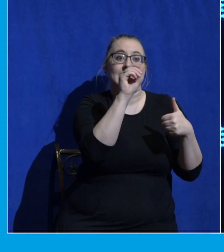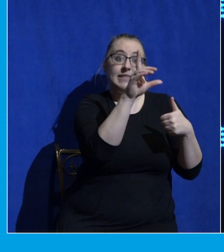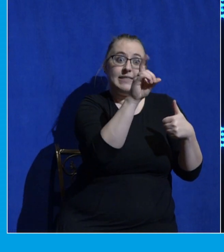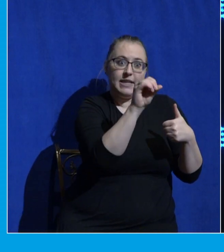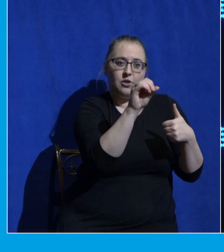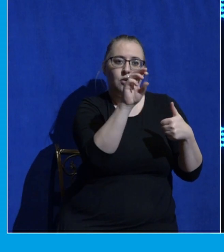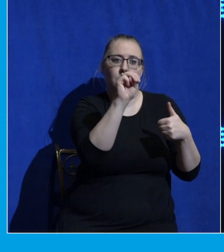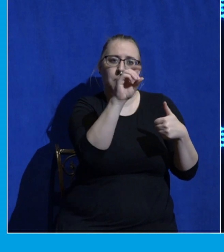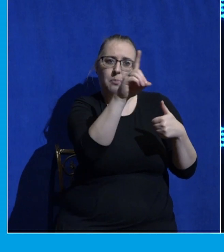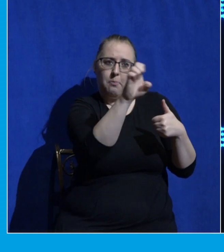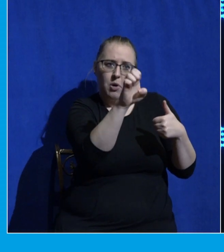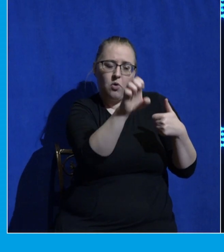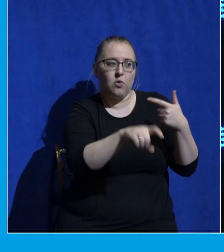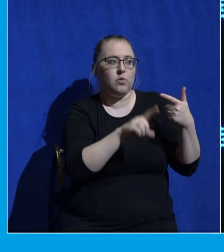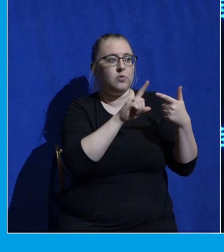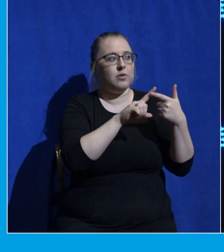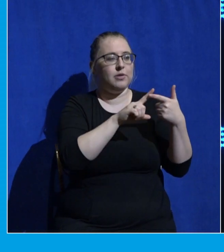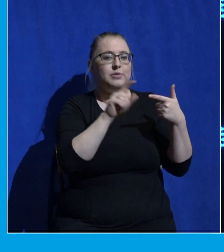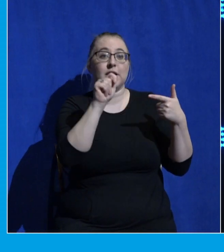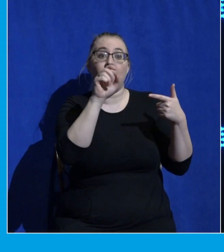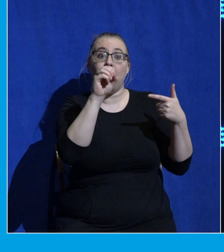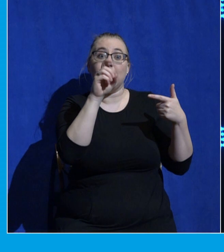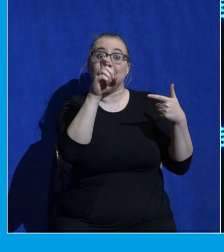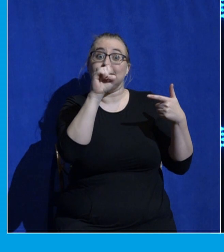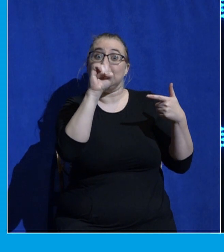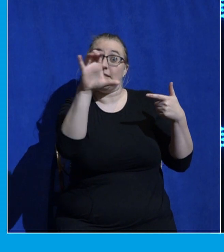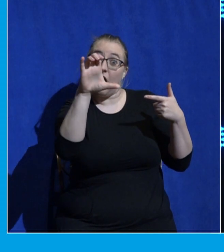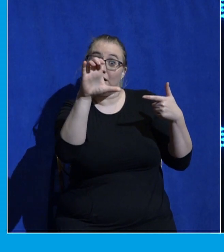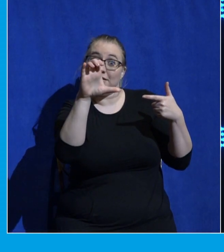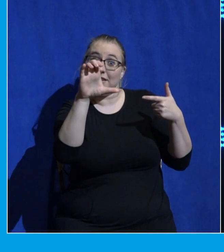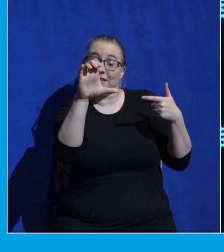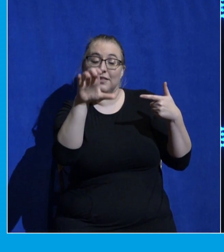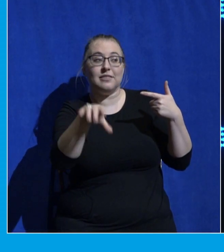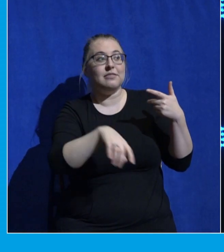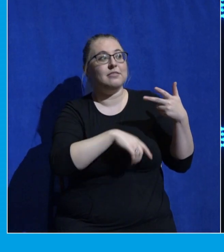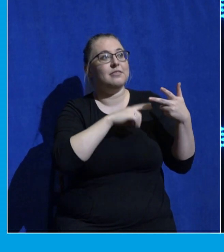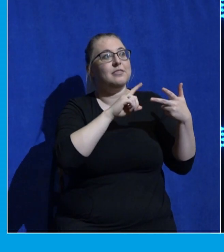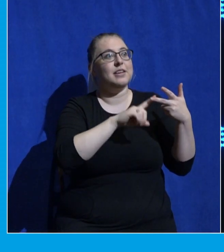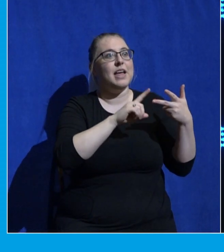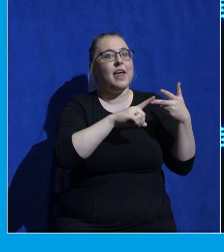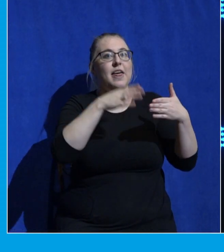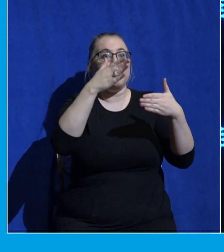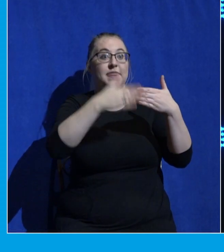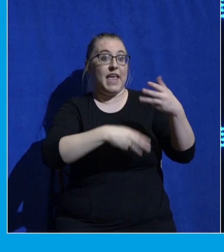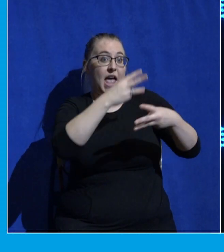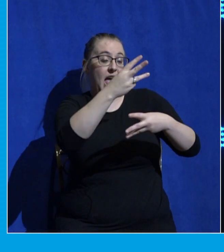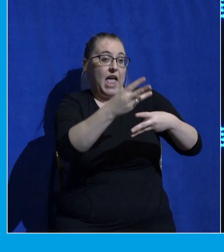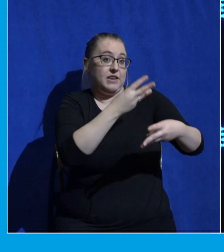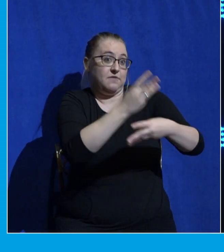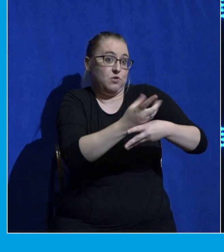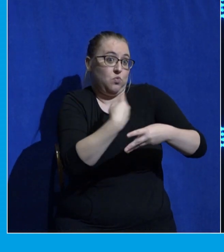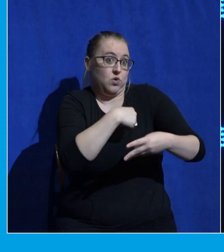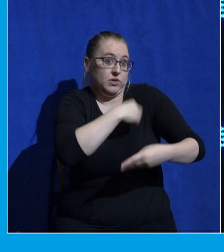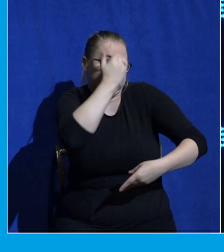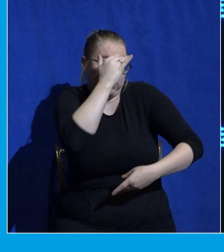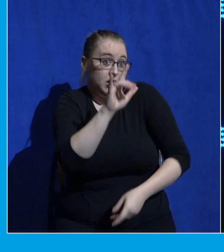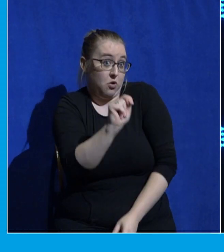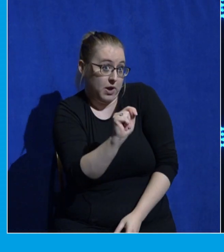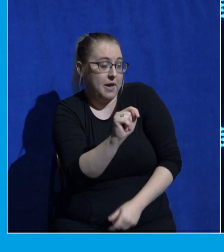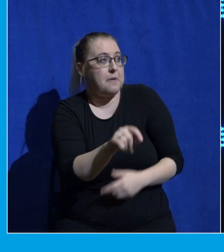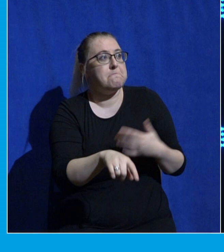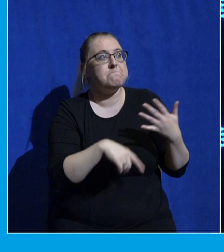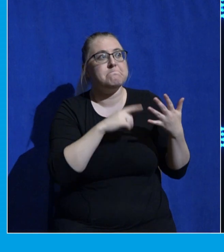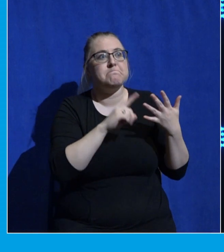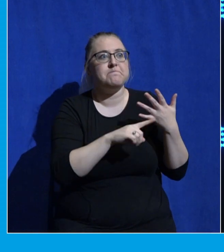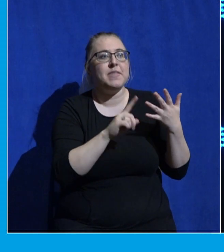pop fans, you had Toxic by Britney Spears. I saw It Is the End of the World as We Know It by R.E.M. And then you even